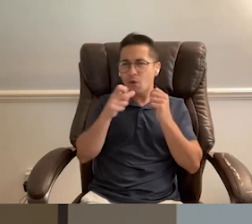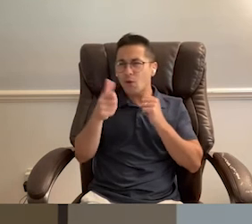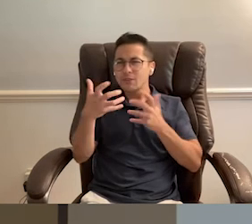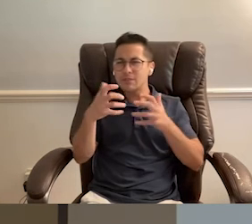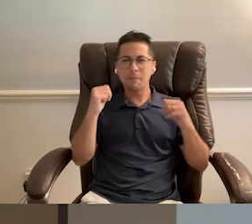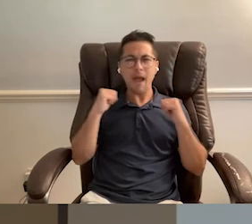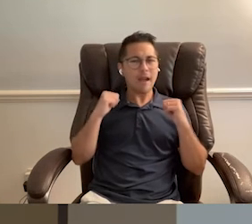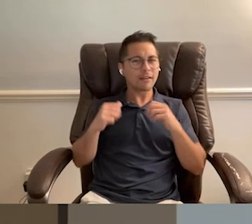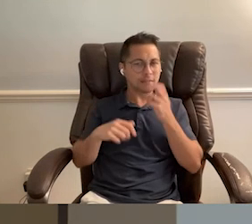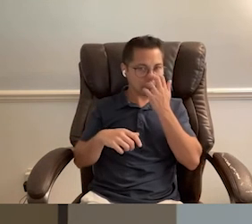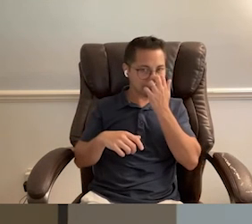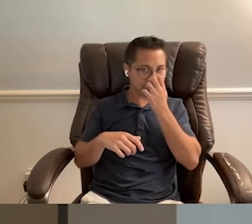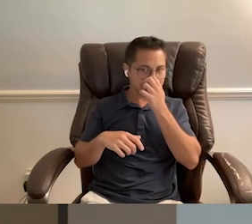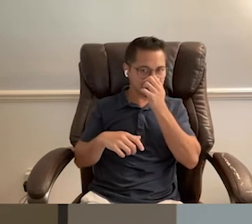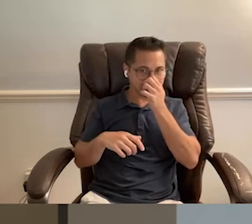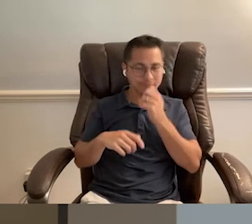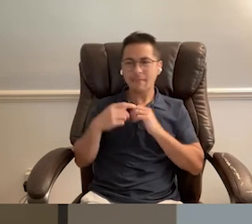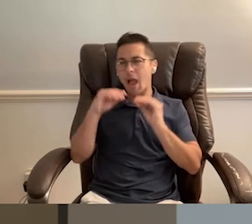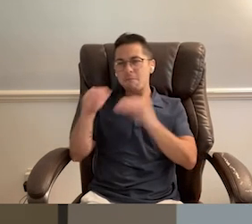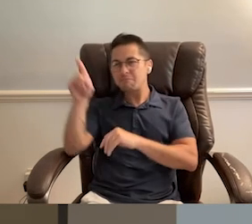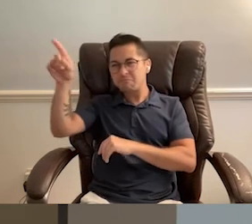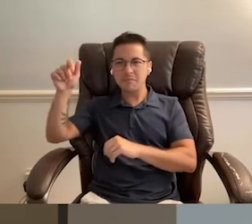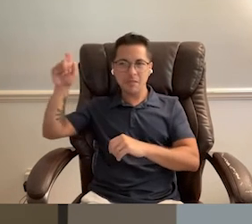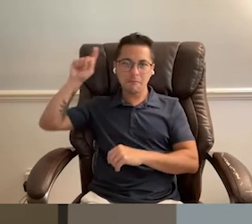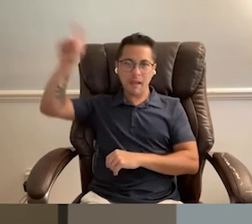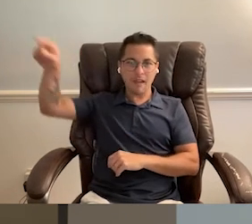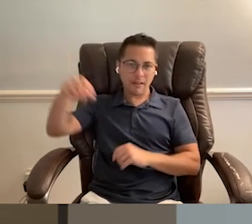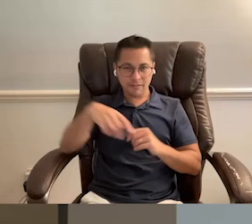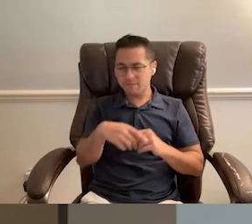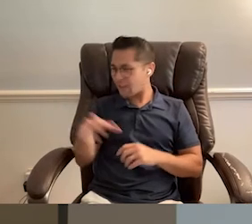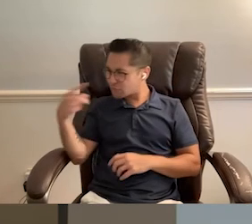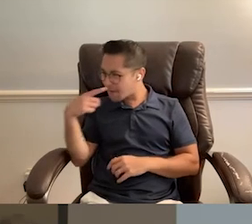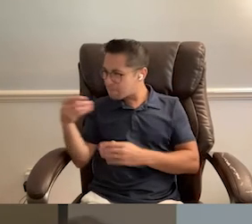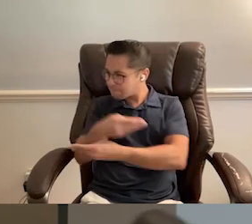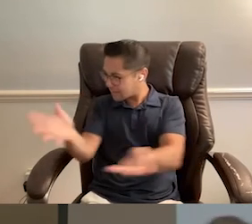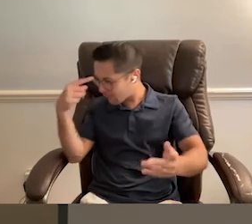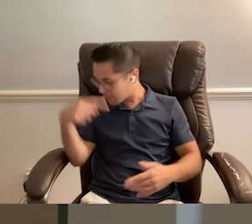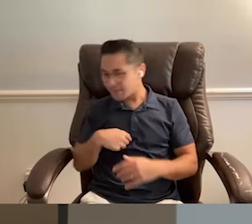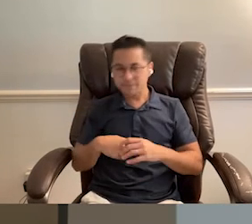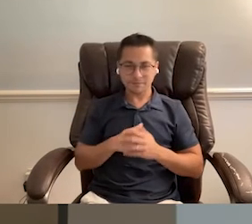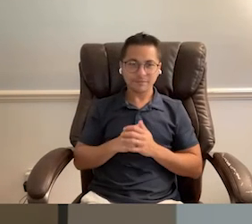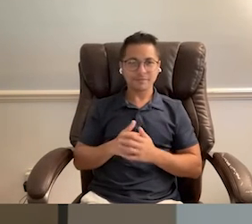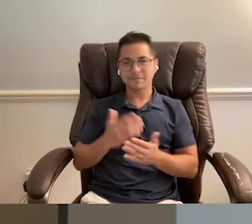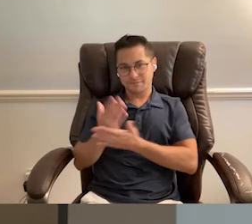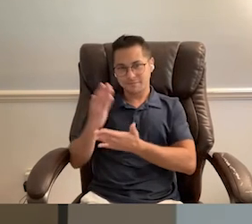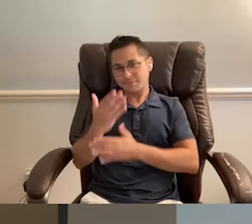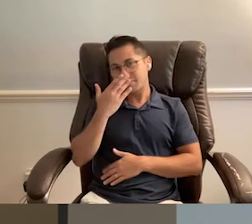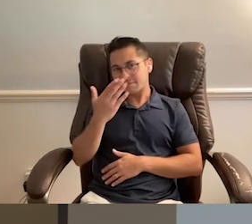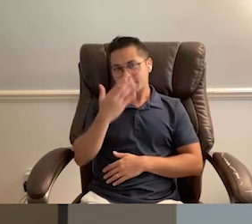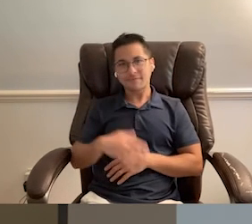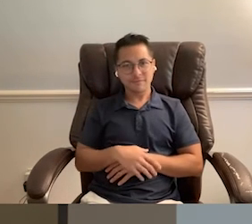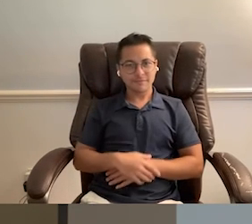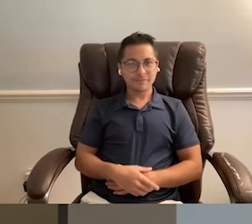No. I'll put this in the back. Alexander, come up here. Pass these out for me. Okay. All right. Thank you. Yeah, it's still on there. Take